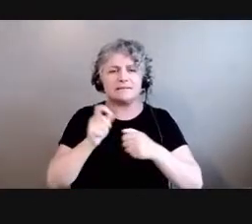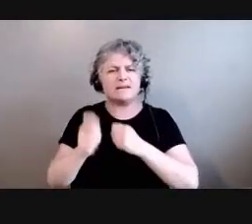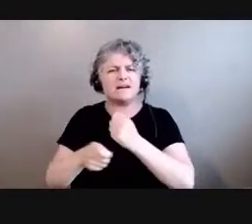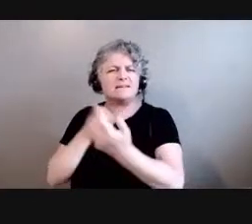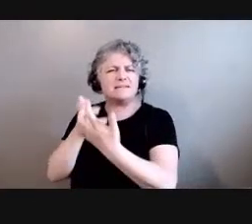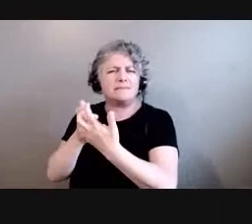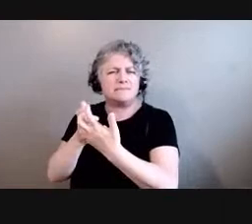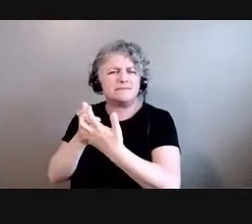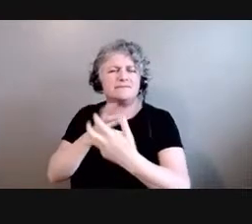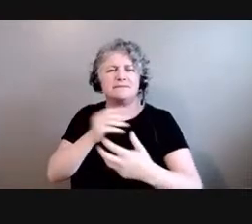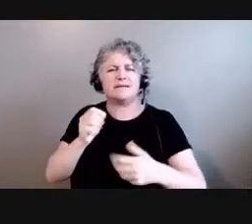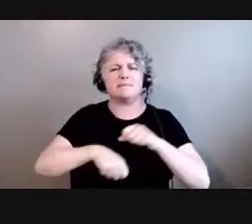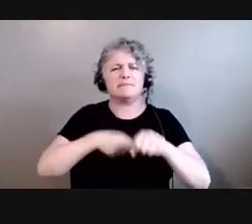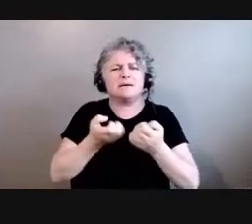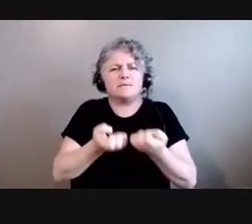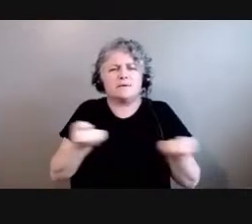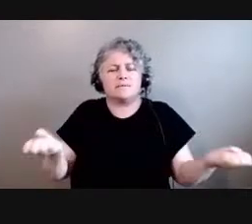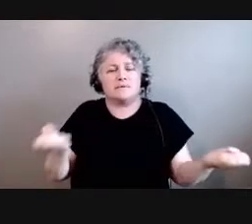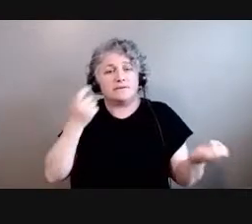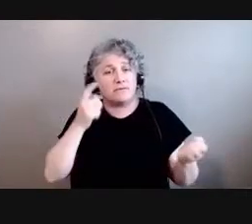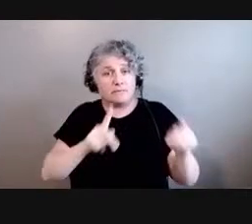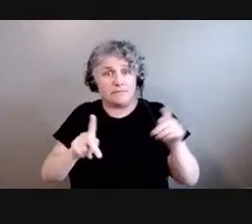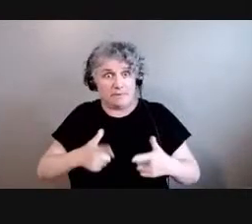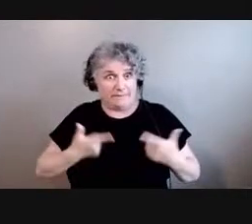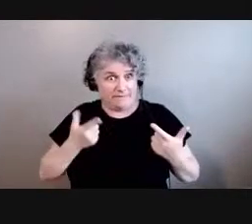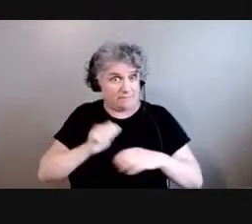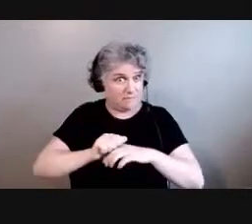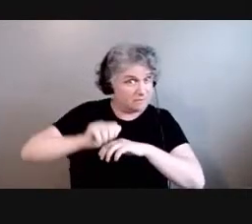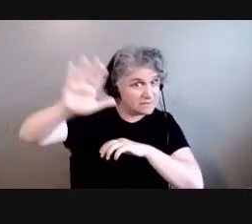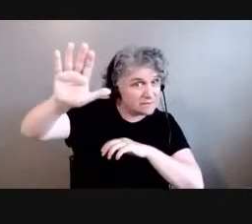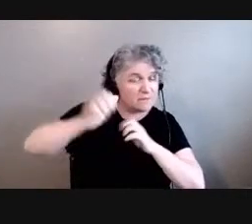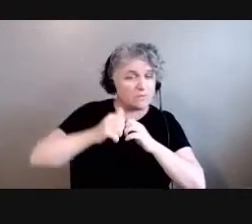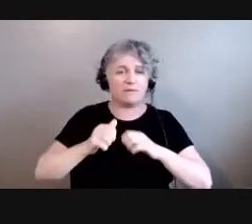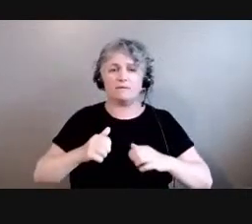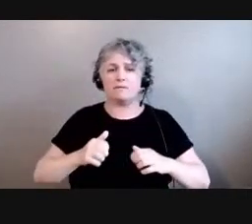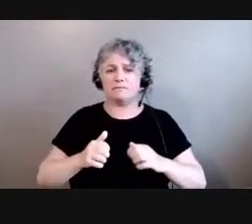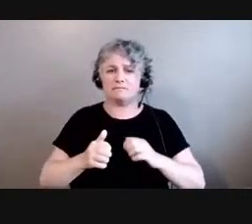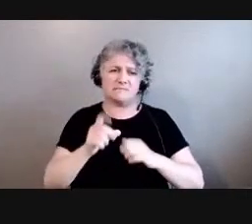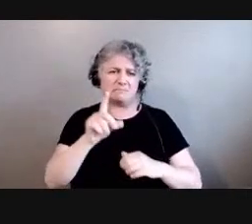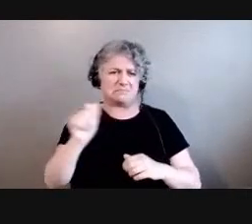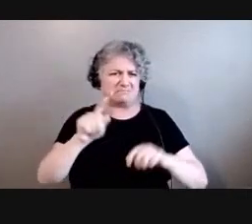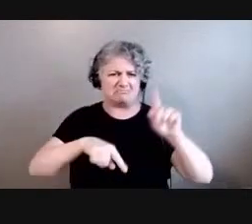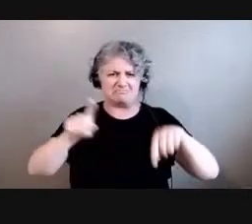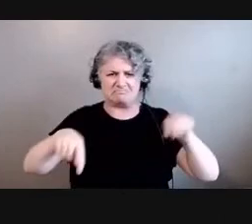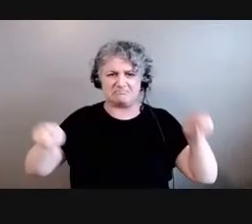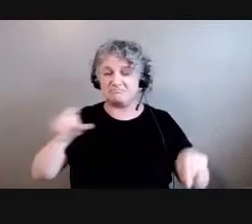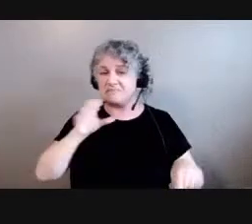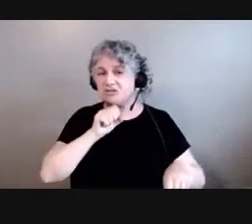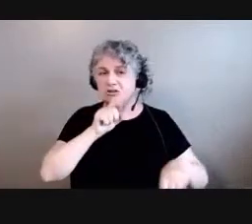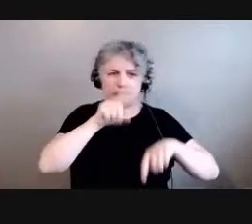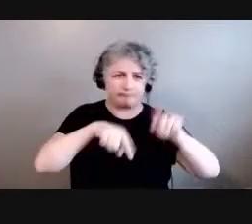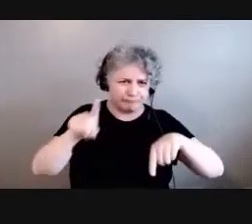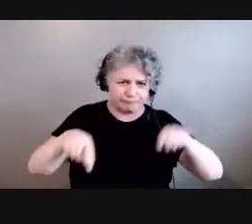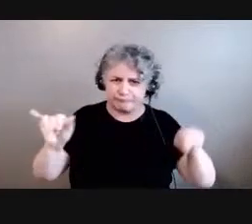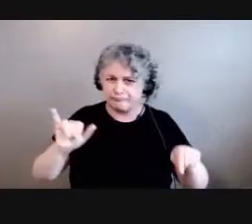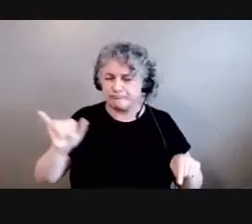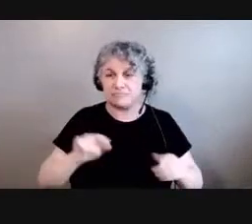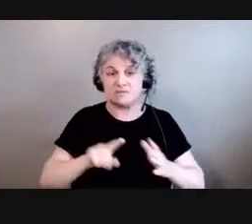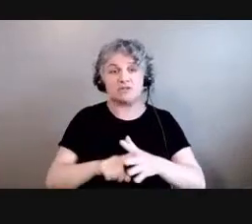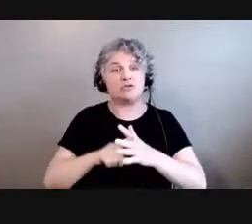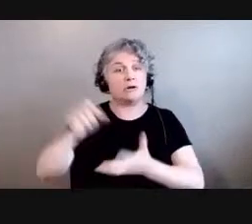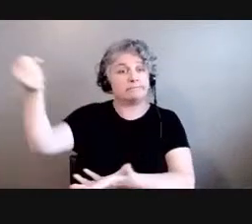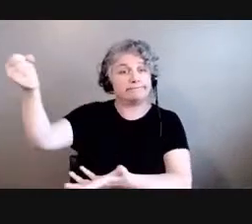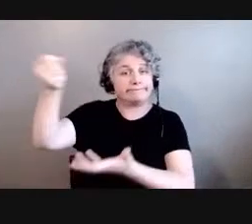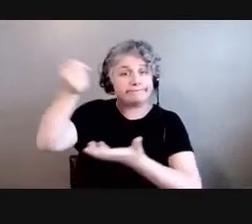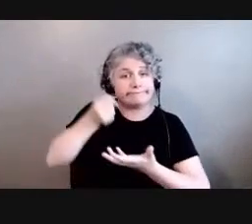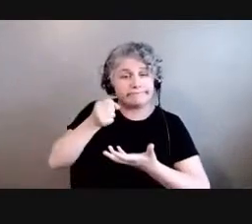with disabilities. Our trikes accommodate a range of ages and abilities. The program started with a $75,000 grant